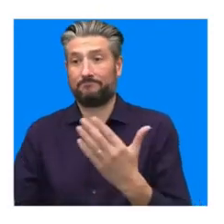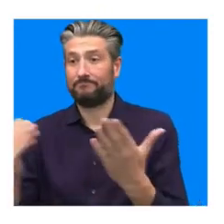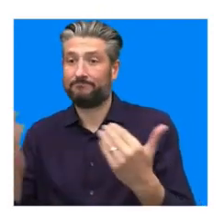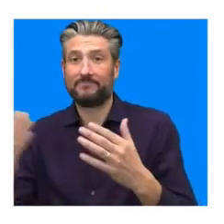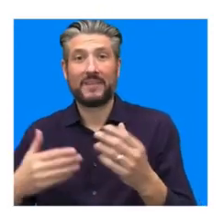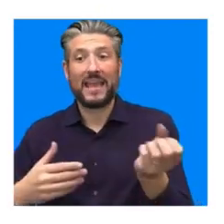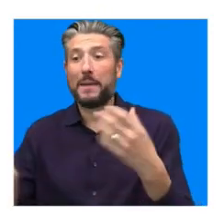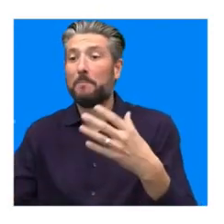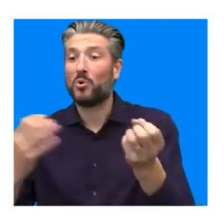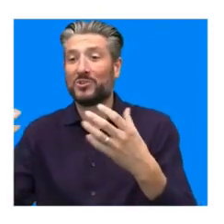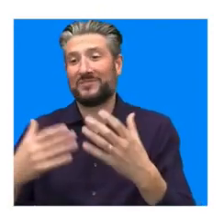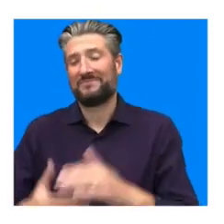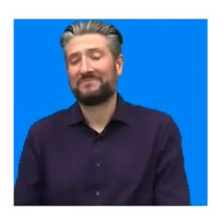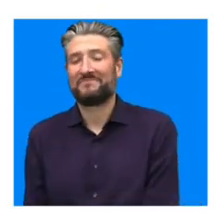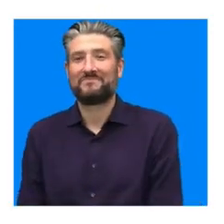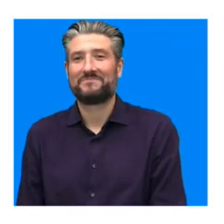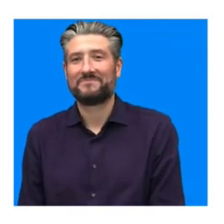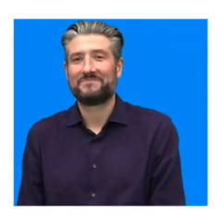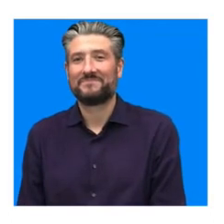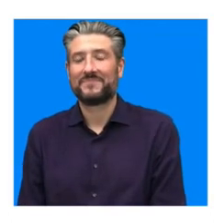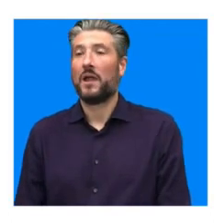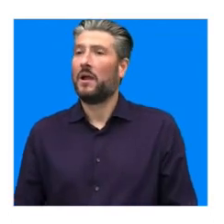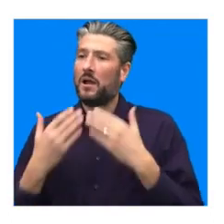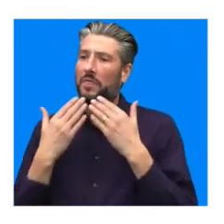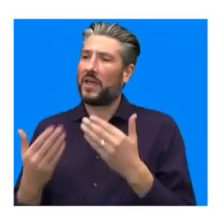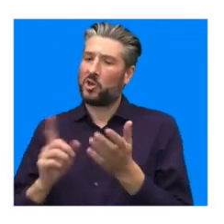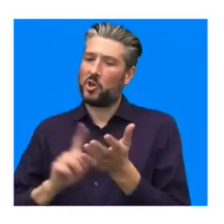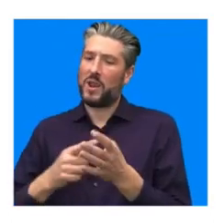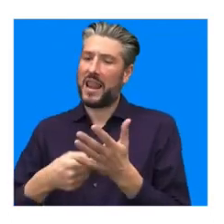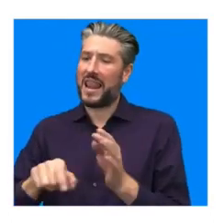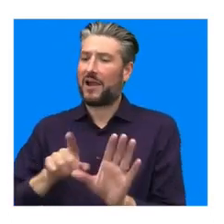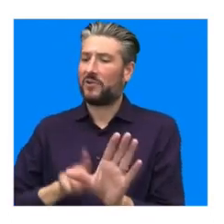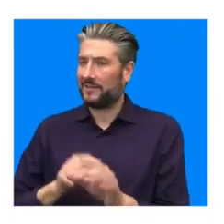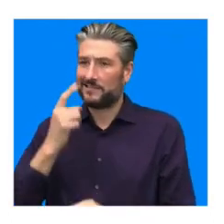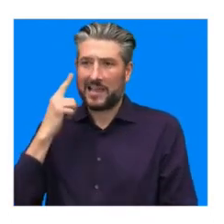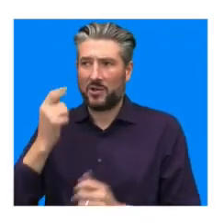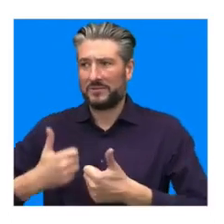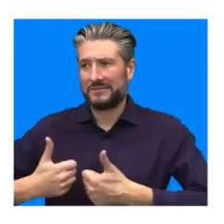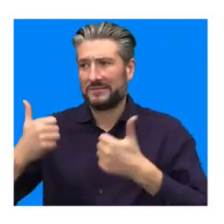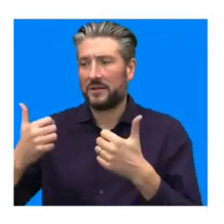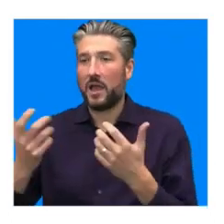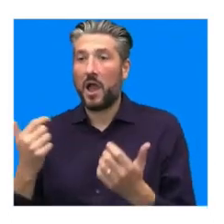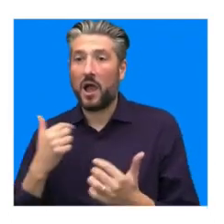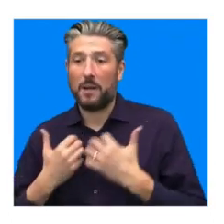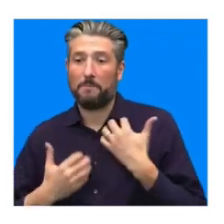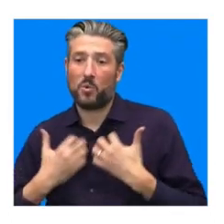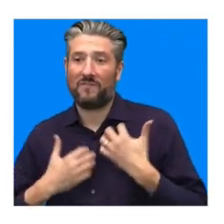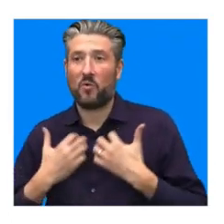Thank you very much. Yeah, thank you very much, Larry. I think that's brilliant, and I will be looking forward to the strategic plan.